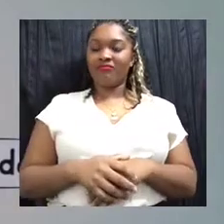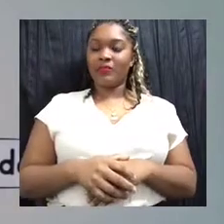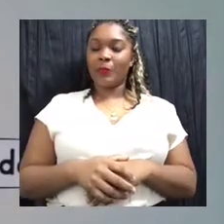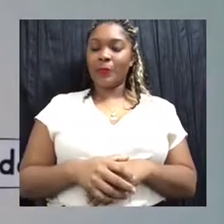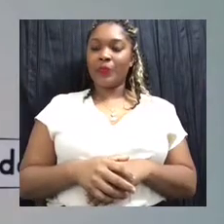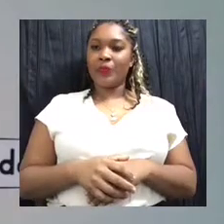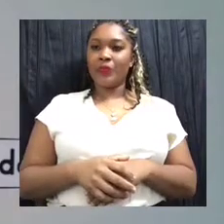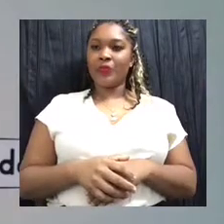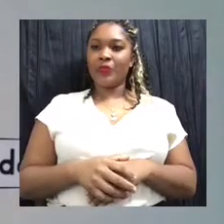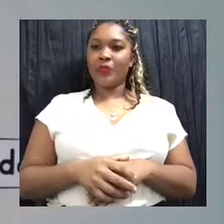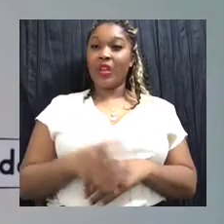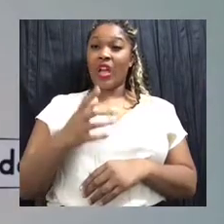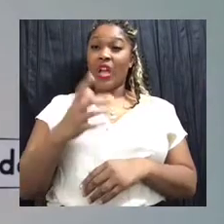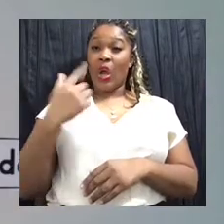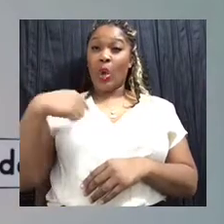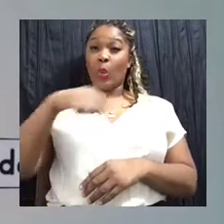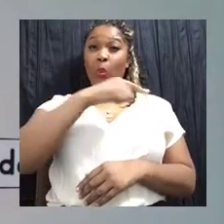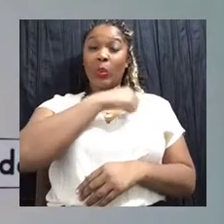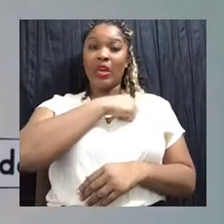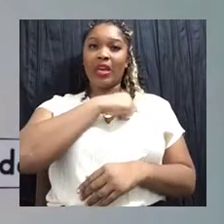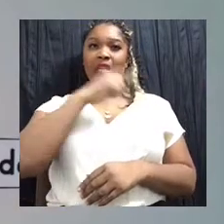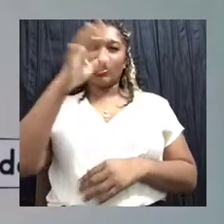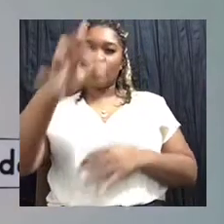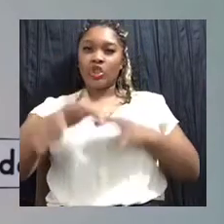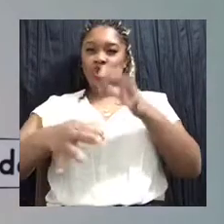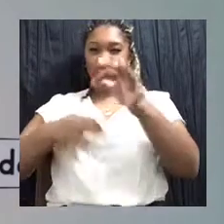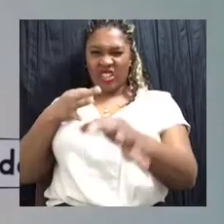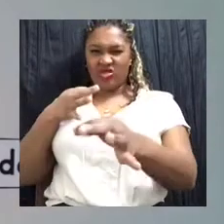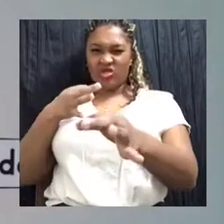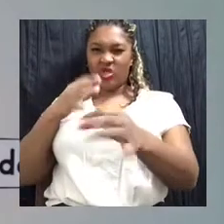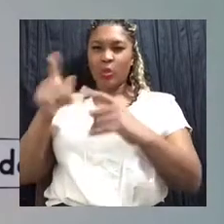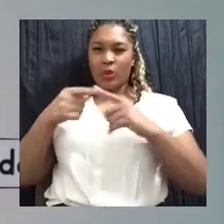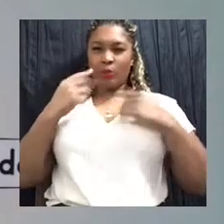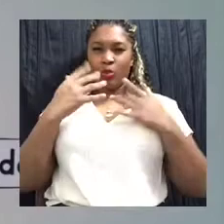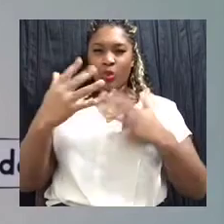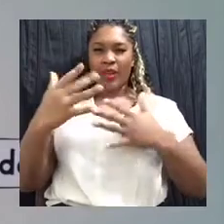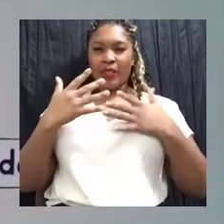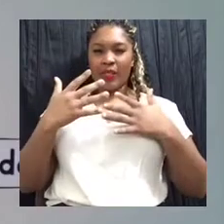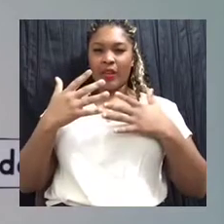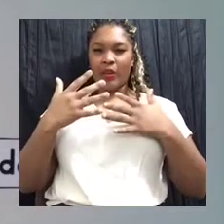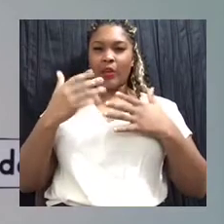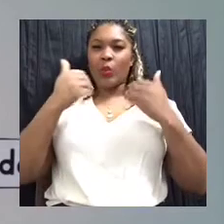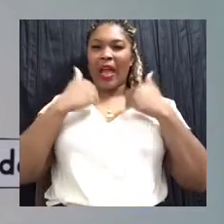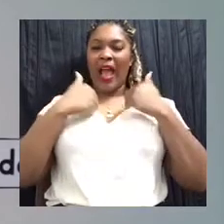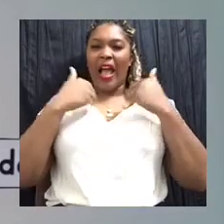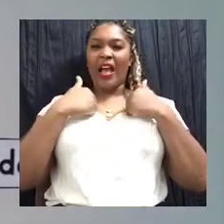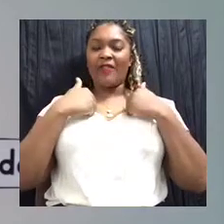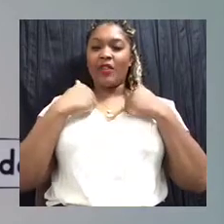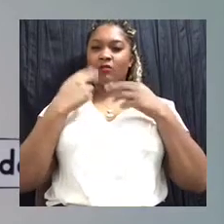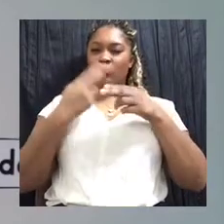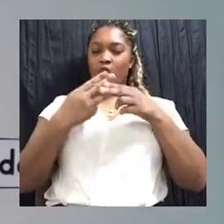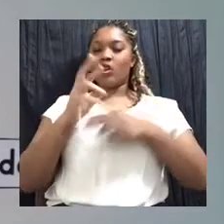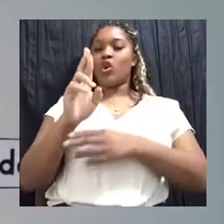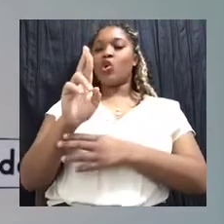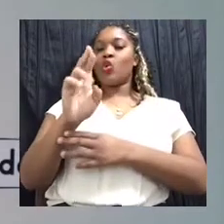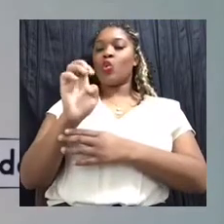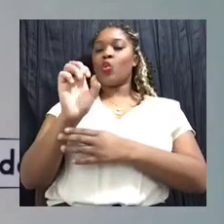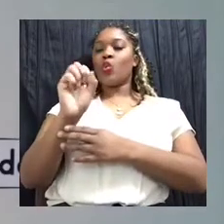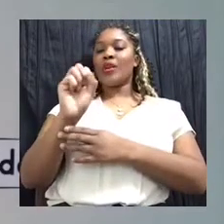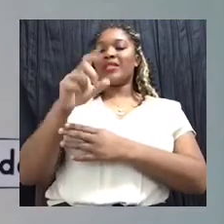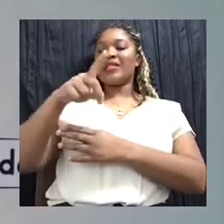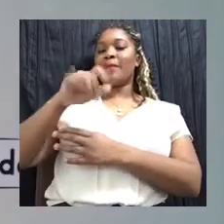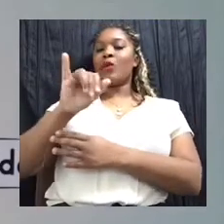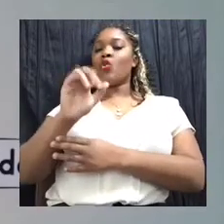We make an exchange when we breathe. We have a respiratory system that makes